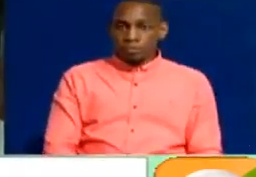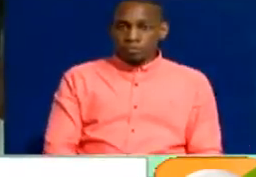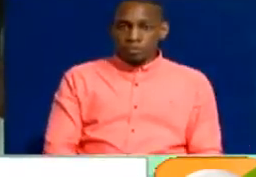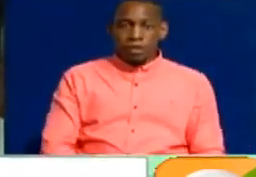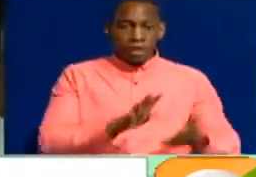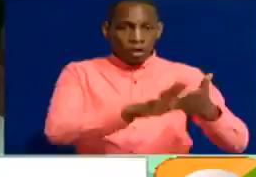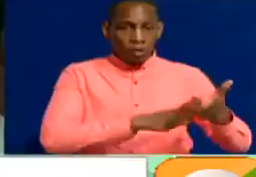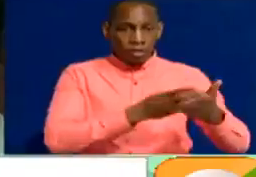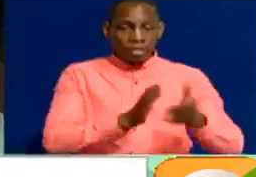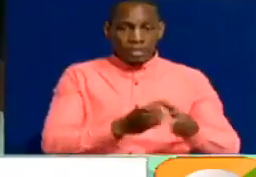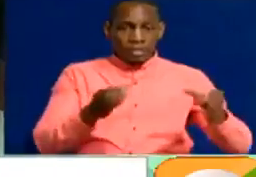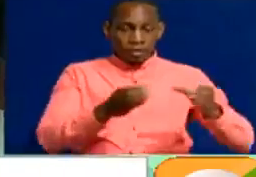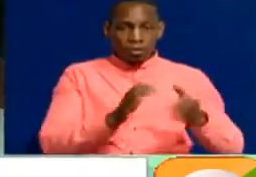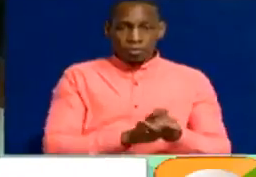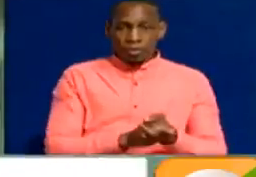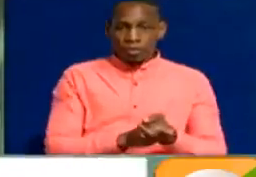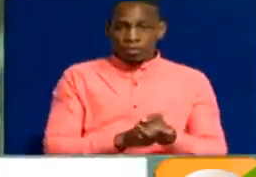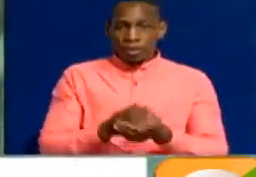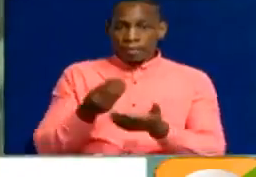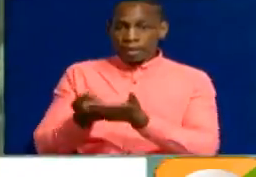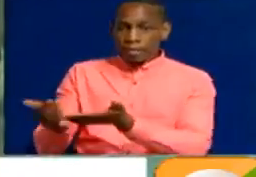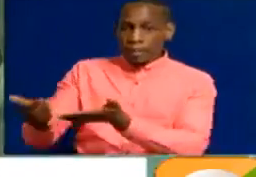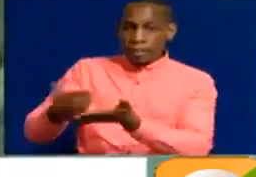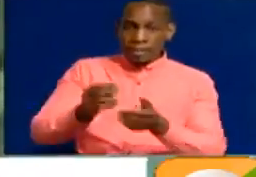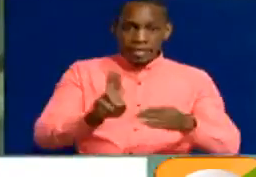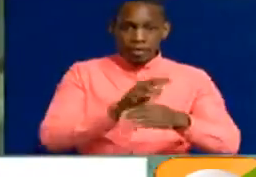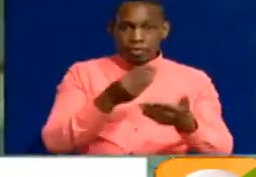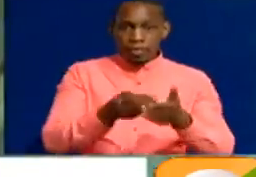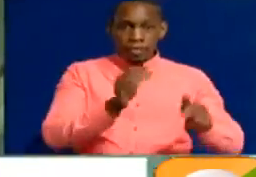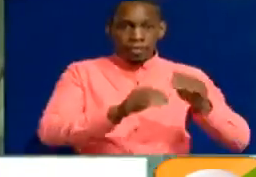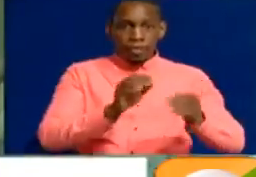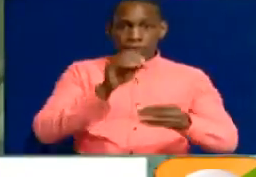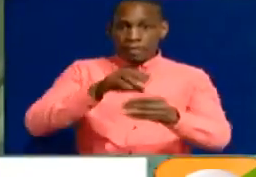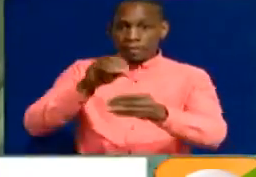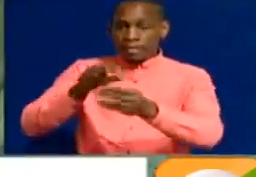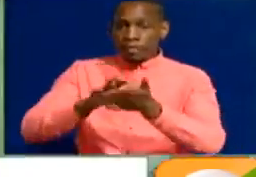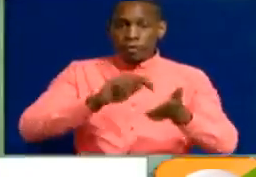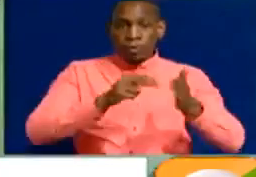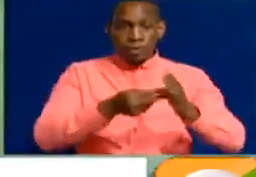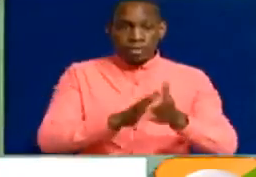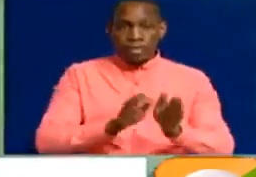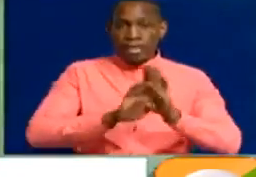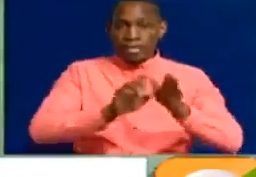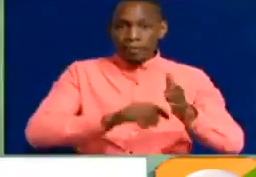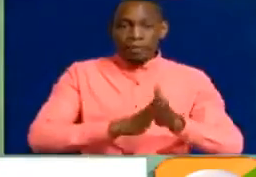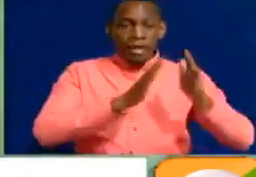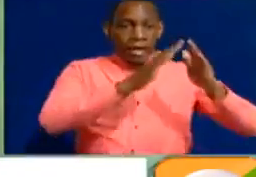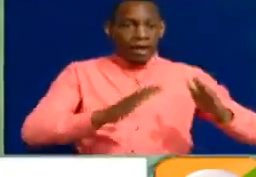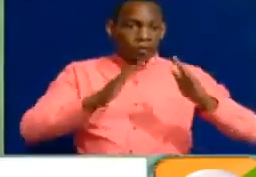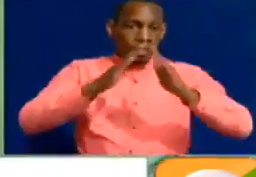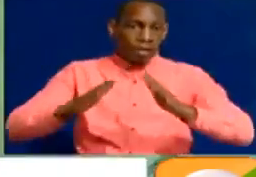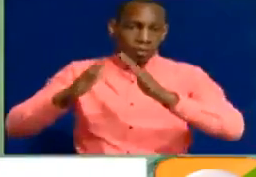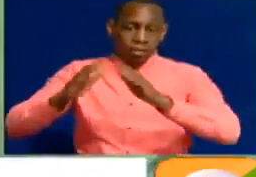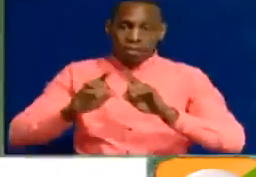Under the model, Cytonn pulls funds from the public and deploys the monies raised for investments into projects such as real